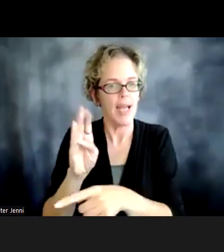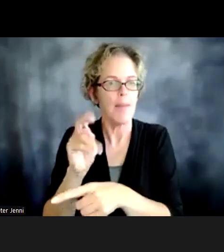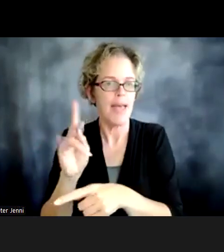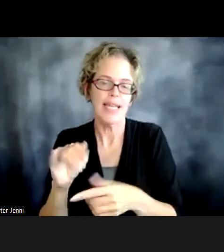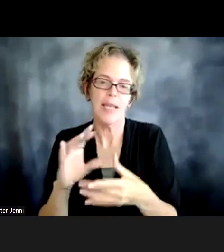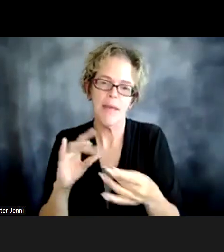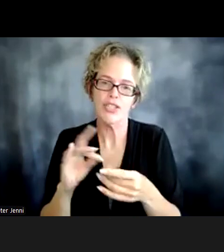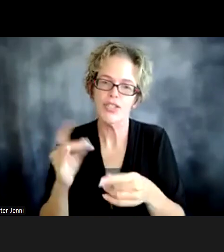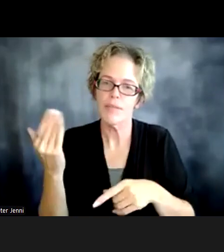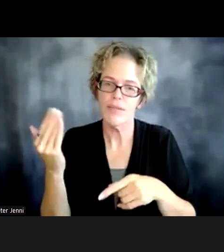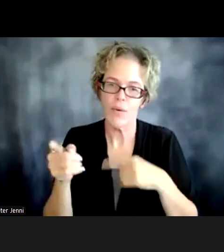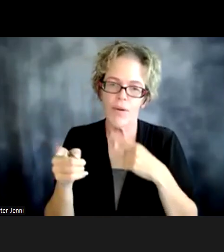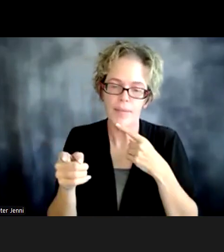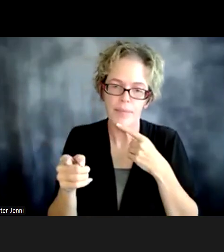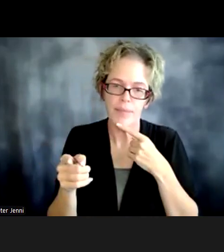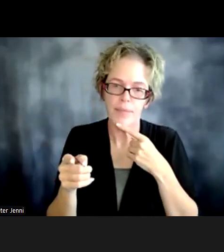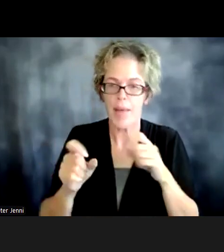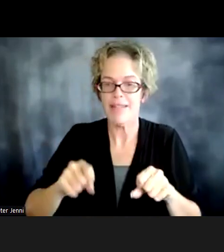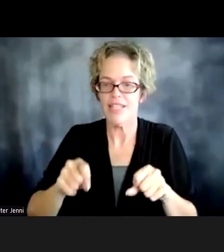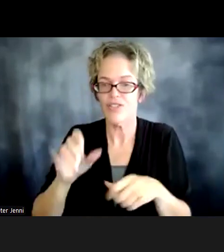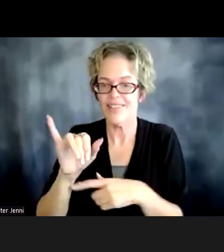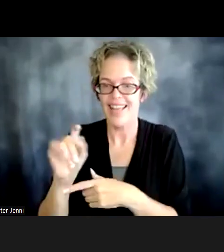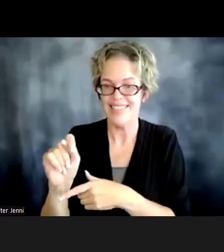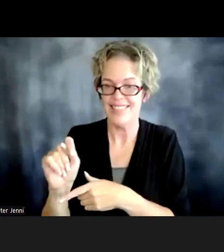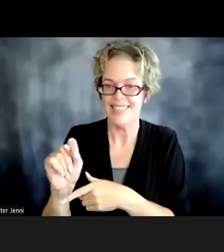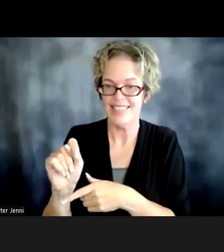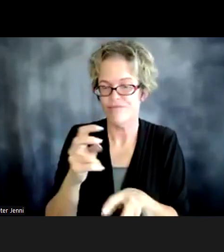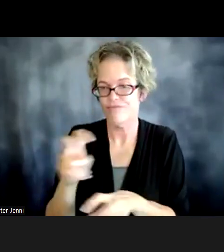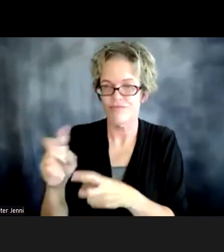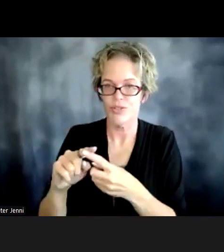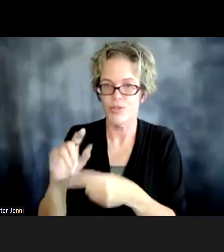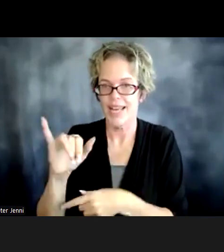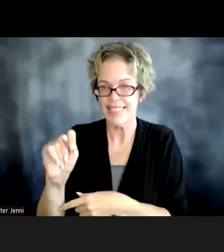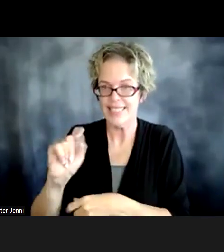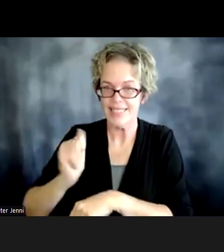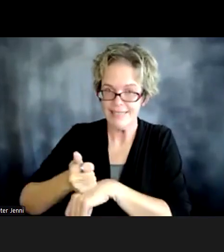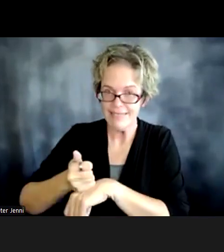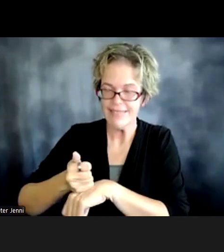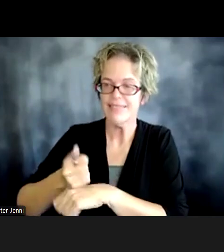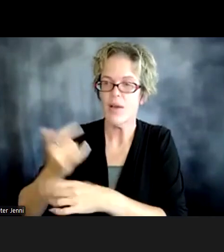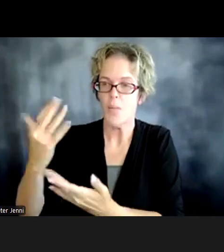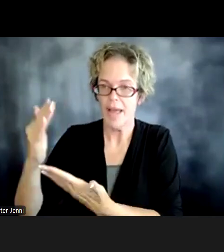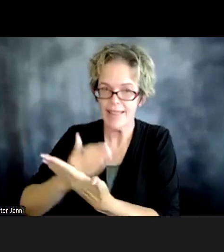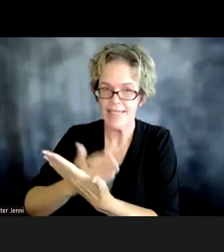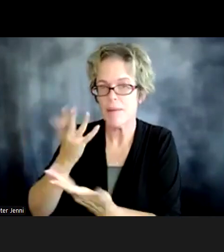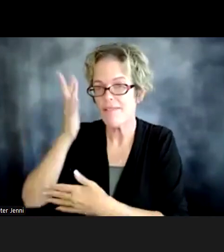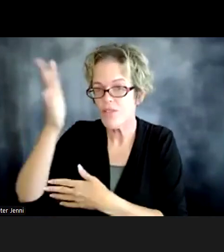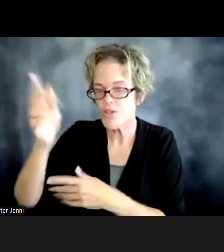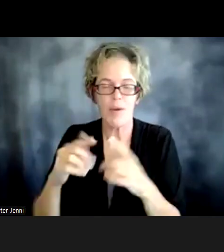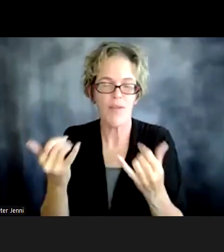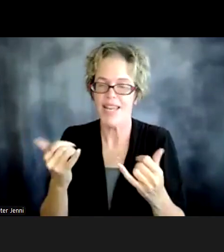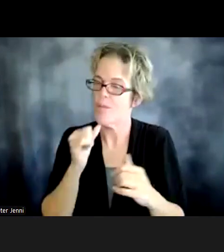earlier, to a potential IT base wait list, that might be something where we have that in the future, but at the moment we